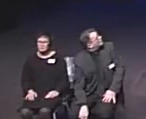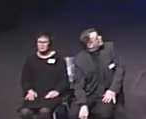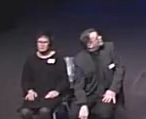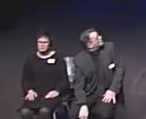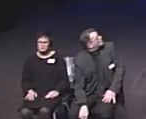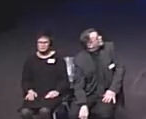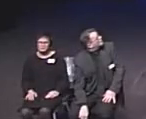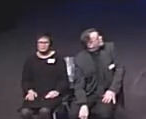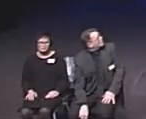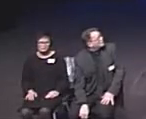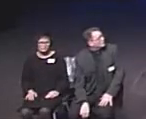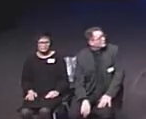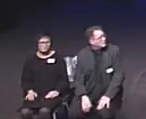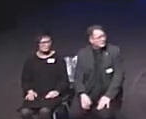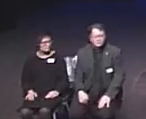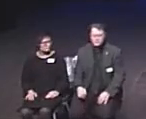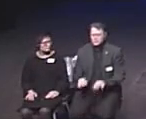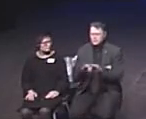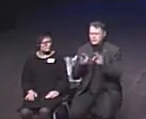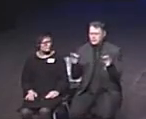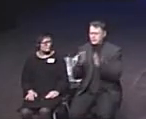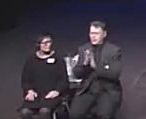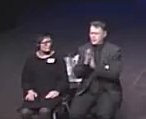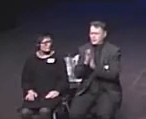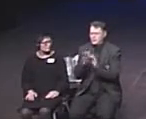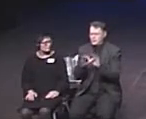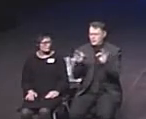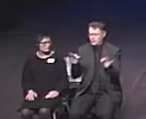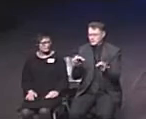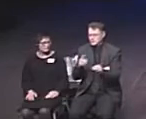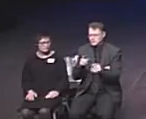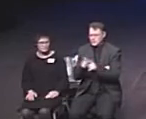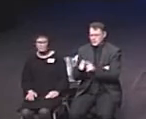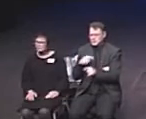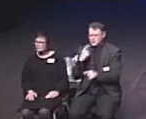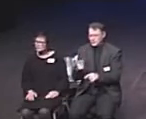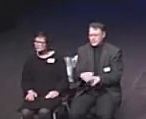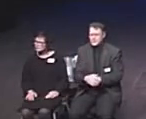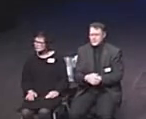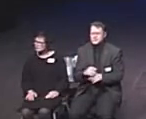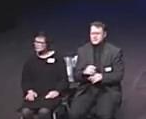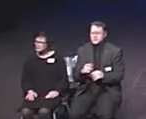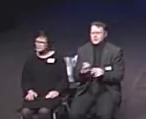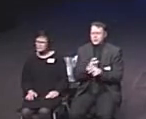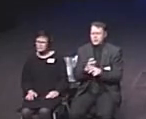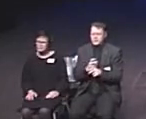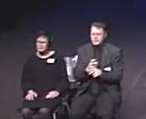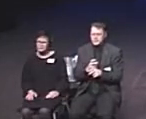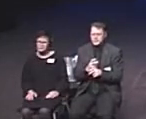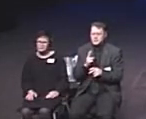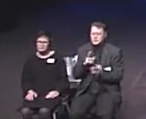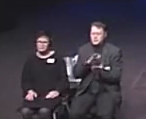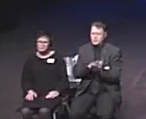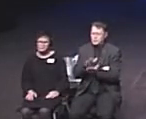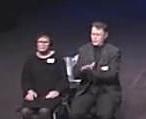blue, orange, yellow. Oh, big applause. It's fine. Okay, let's try this. Same